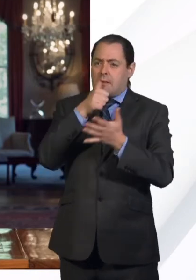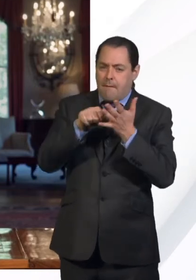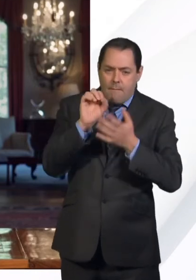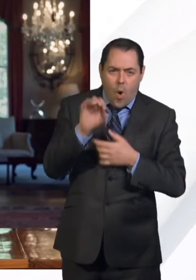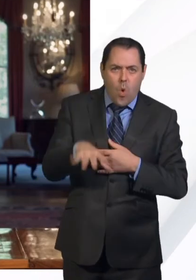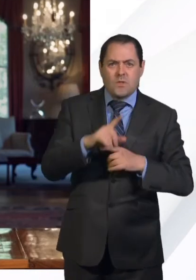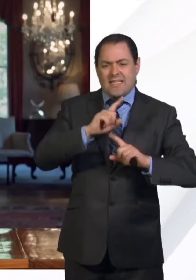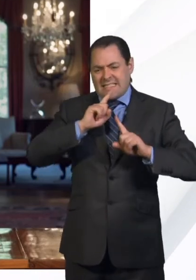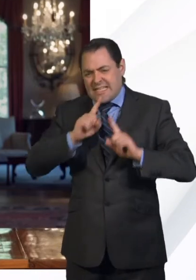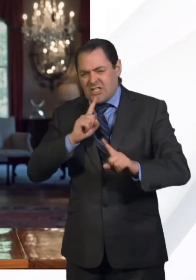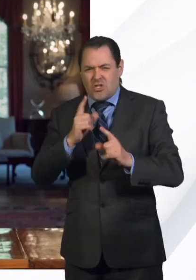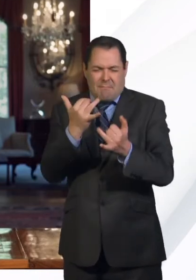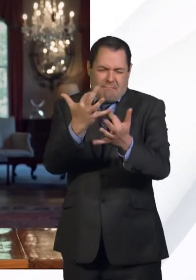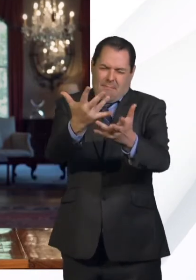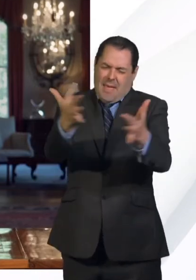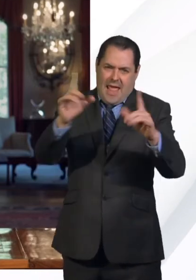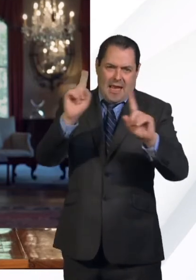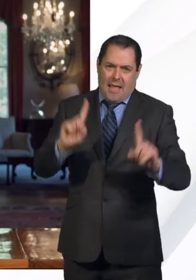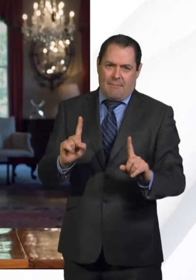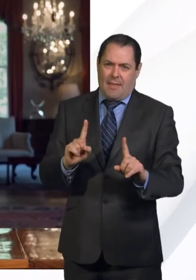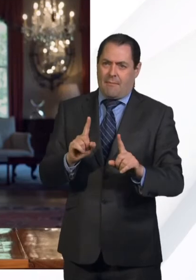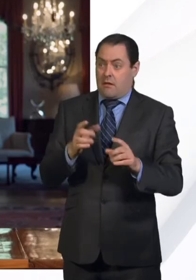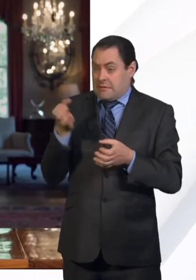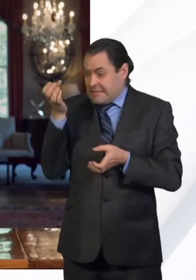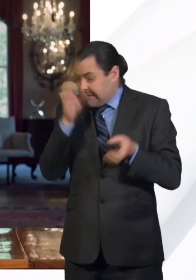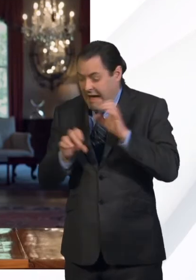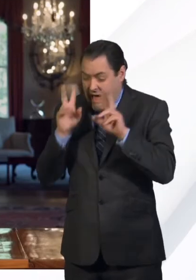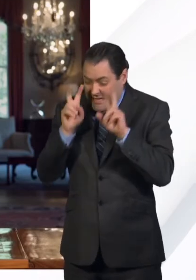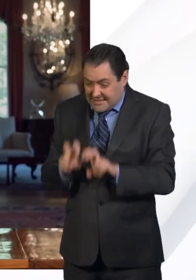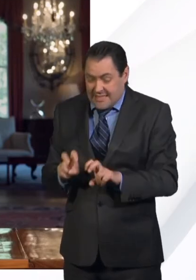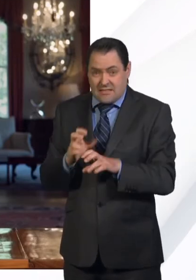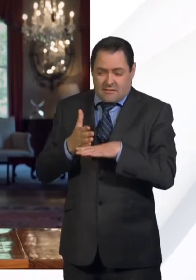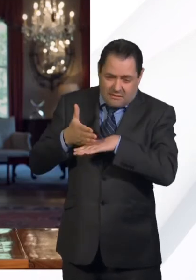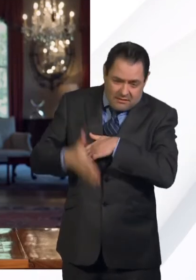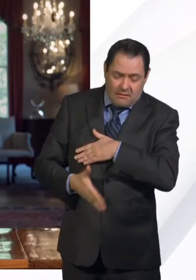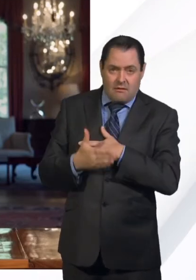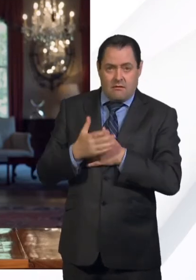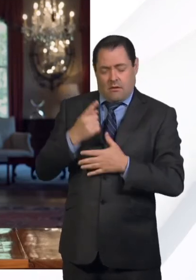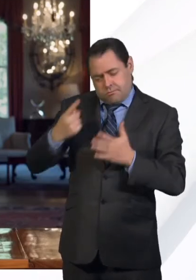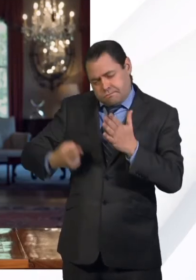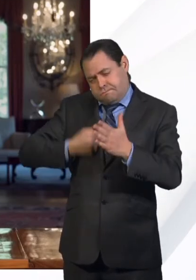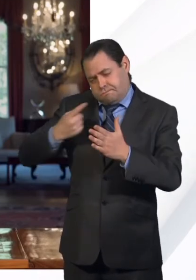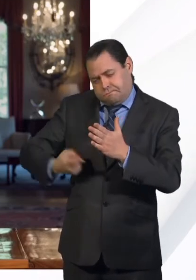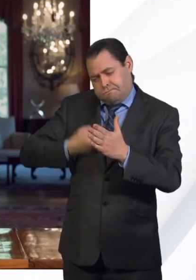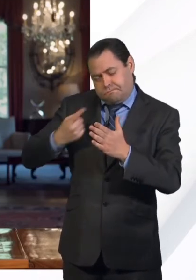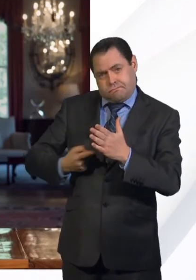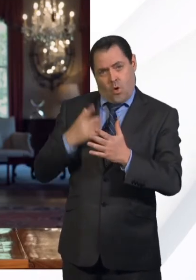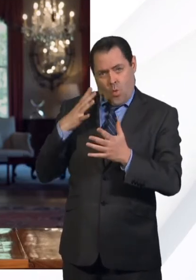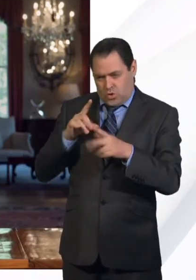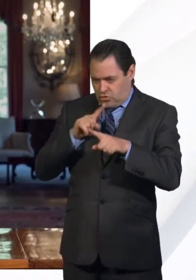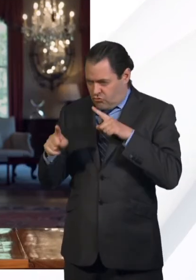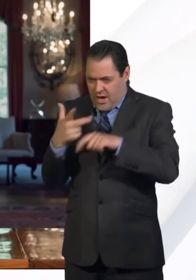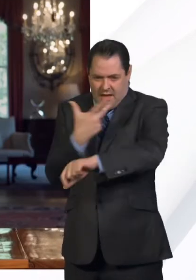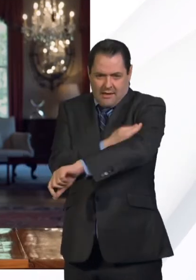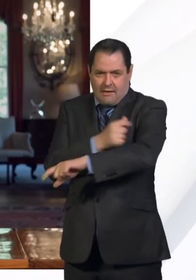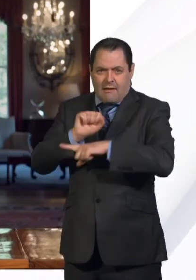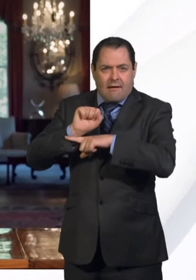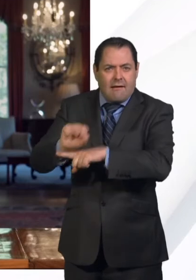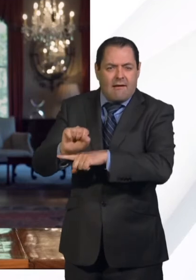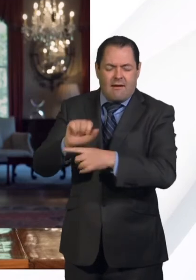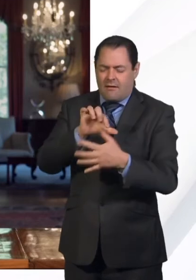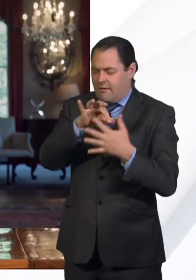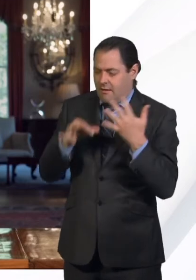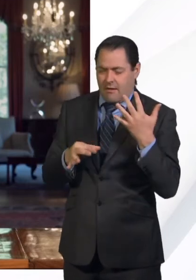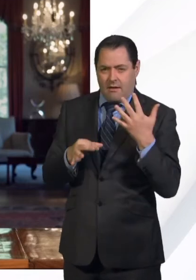teachers, and 1,000 more. The scientists who are working round the clock to find a vaccine. When I think